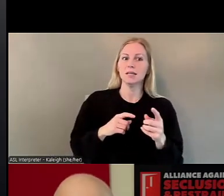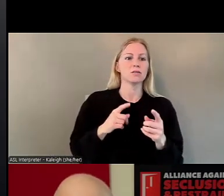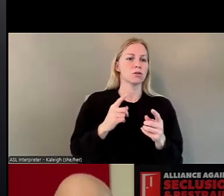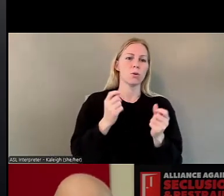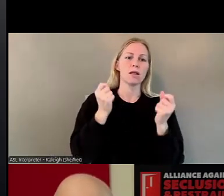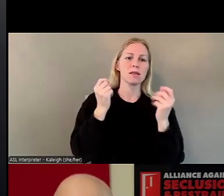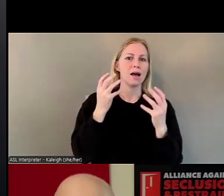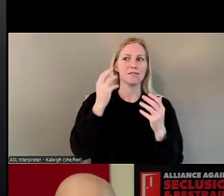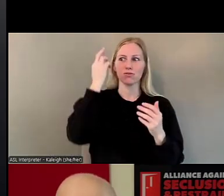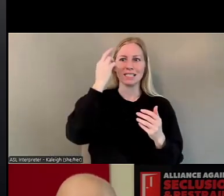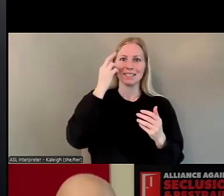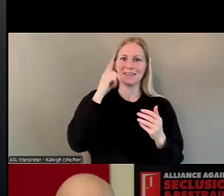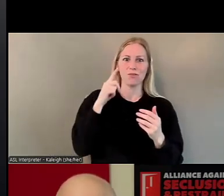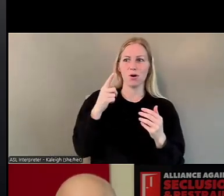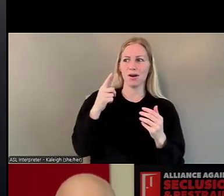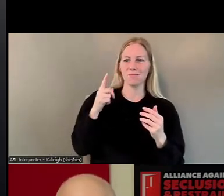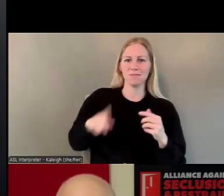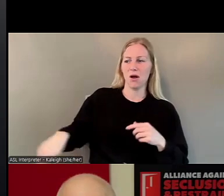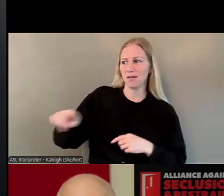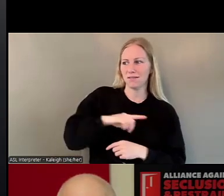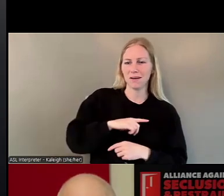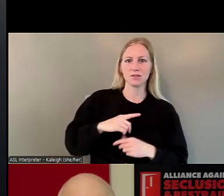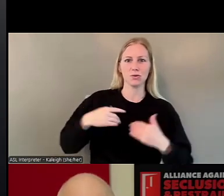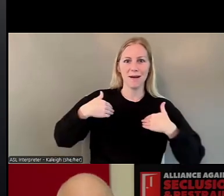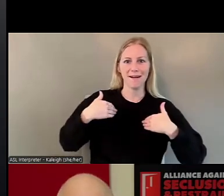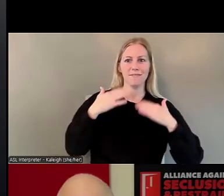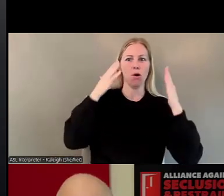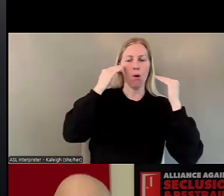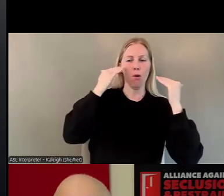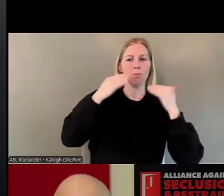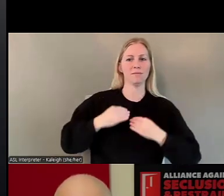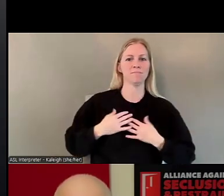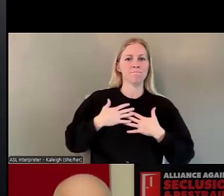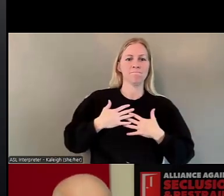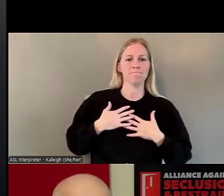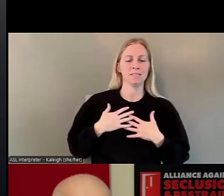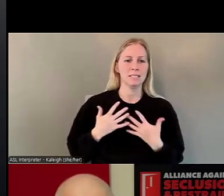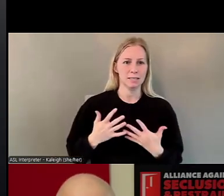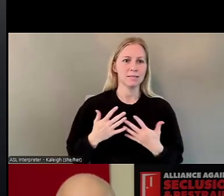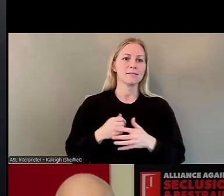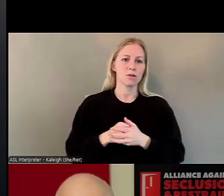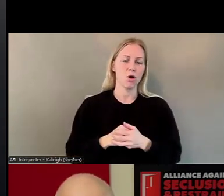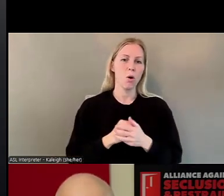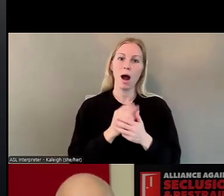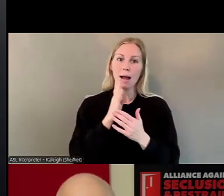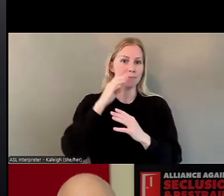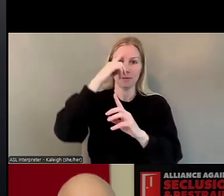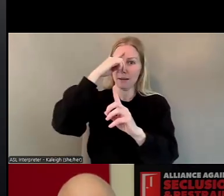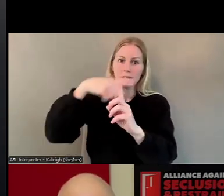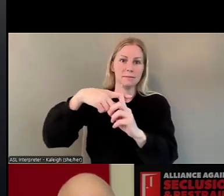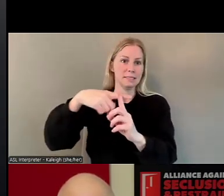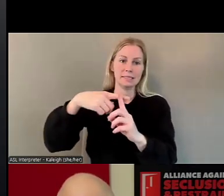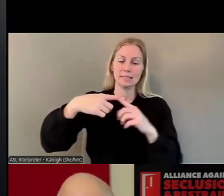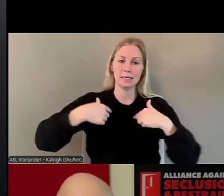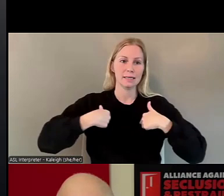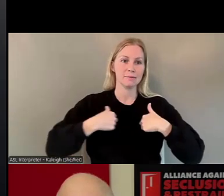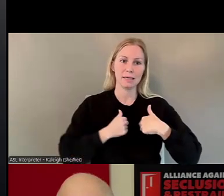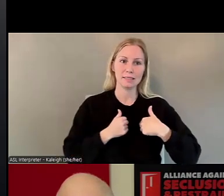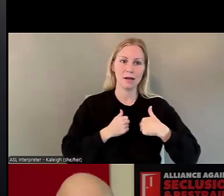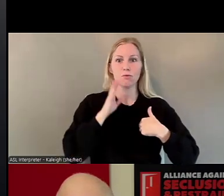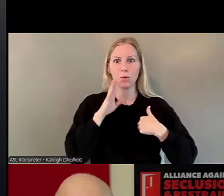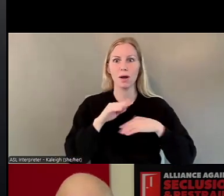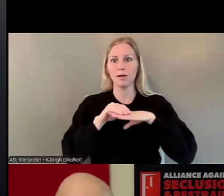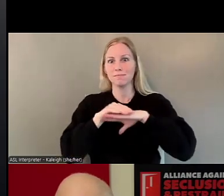have hope, and the things that will be shared with you today, I am very optimistic will inspire